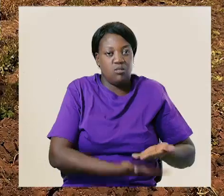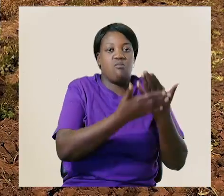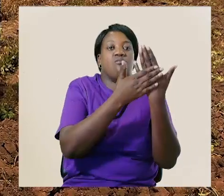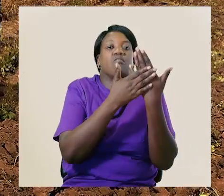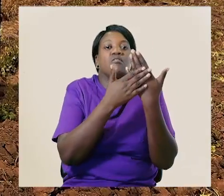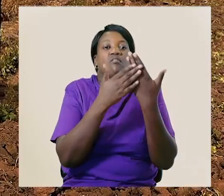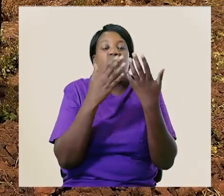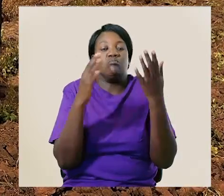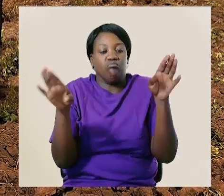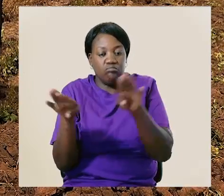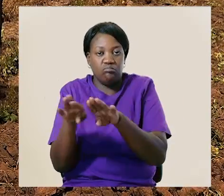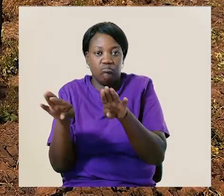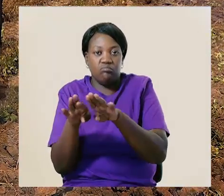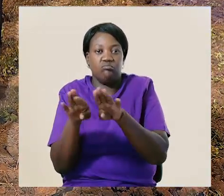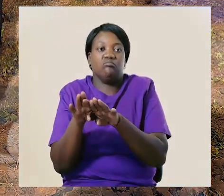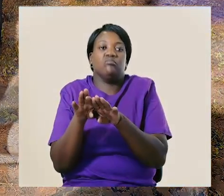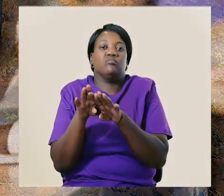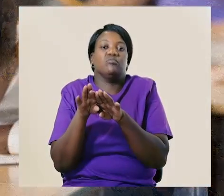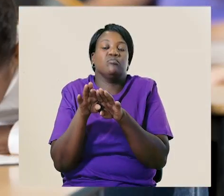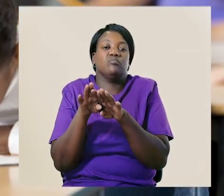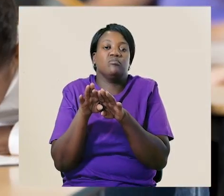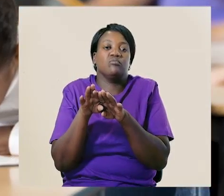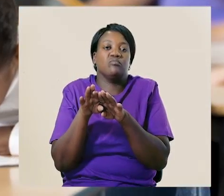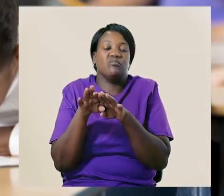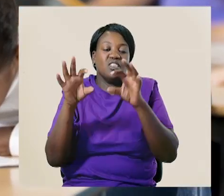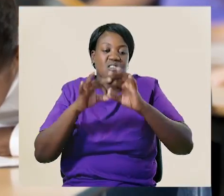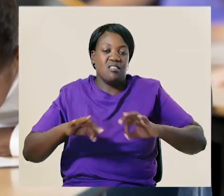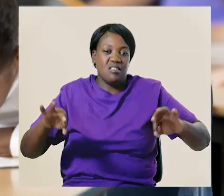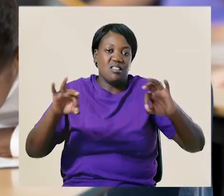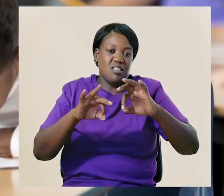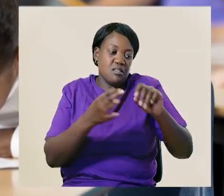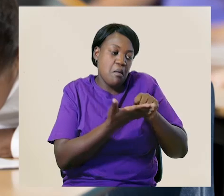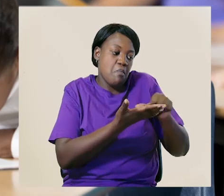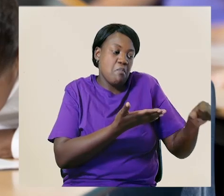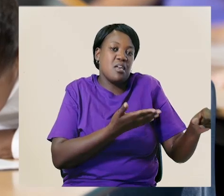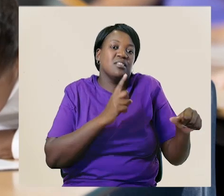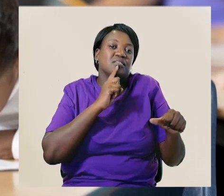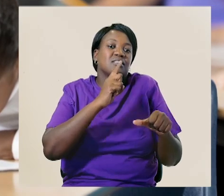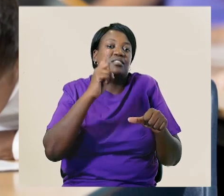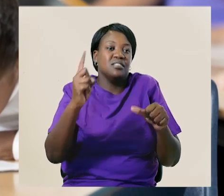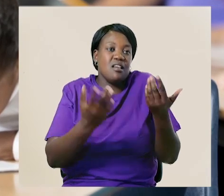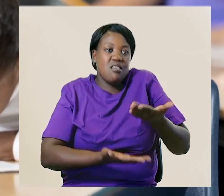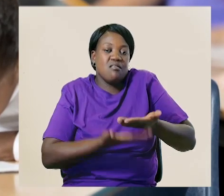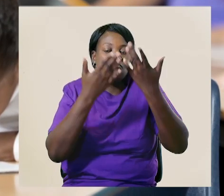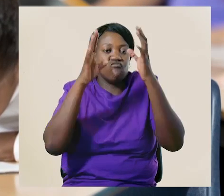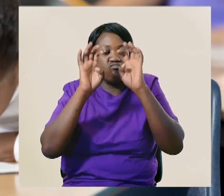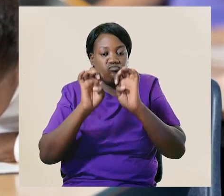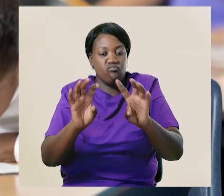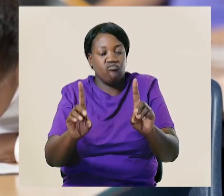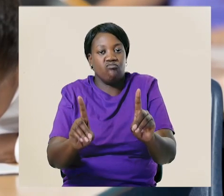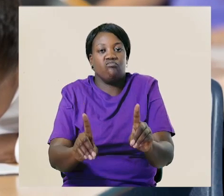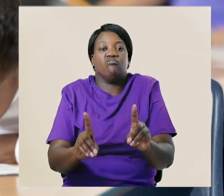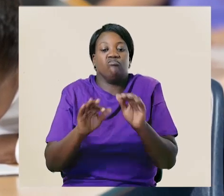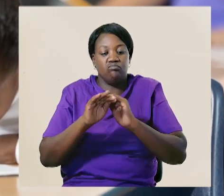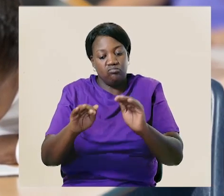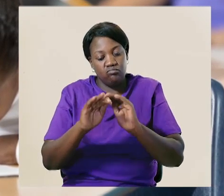specializes in the production of tractors. The farmer may also pay a teacher for educating his children, and the